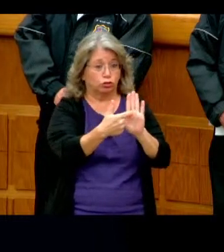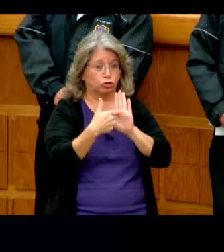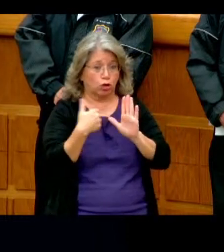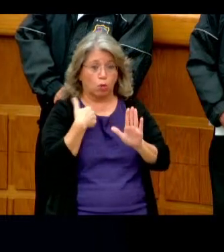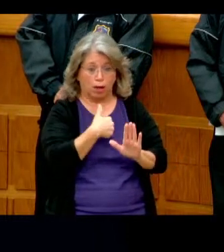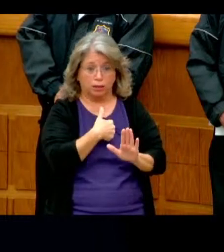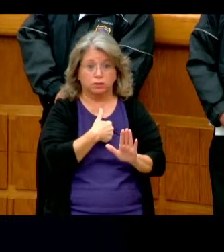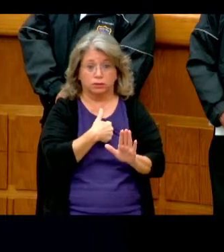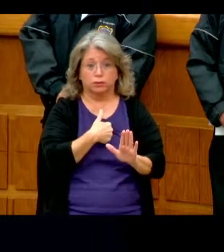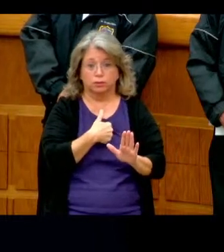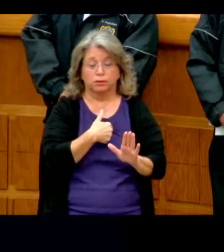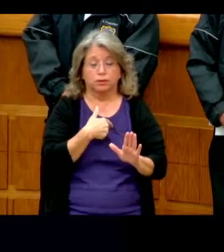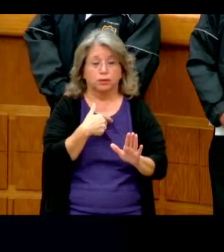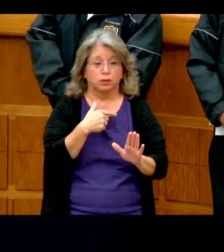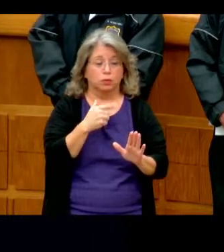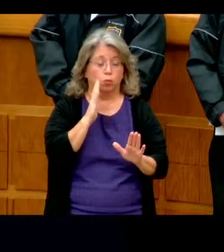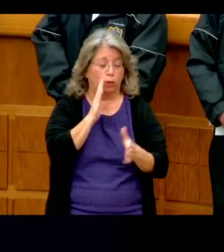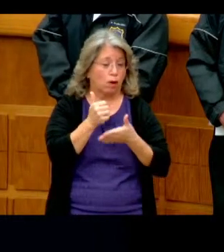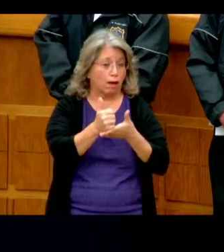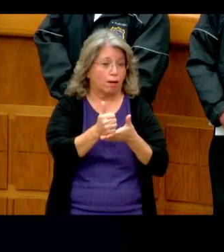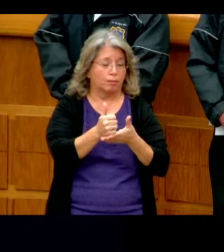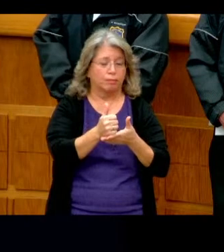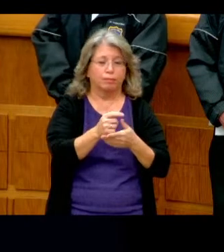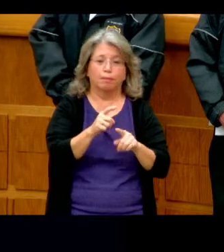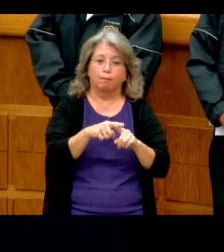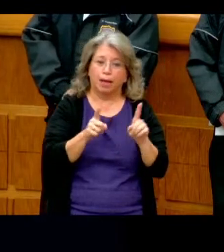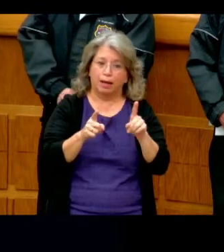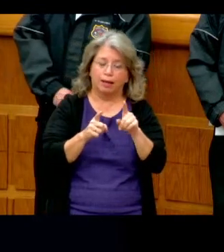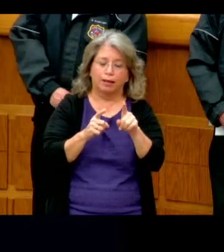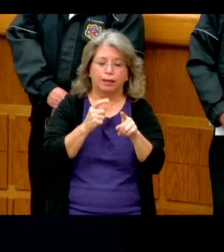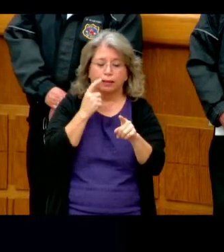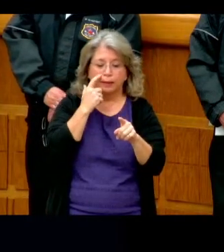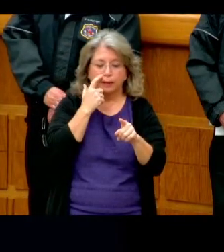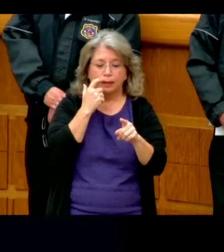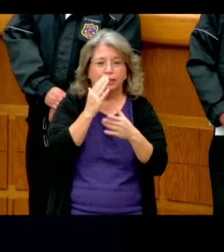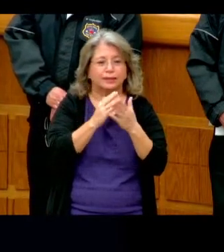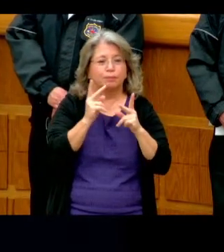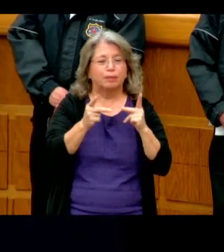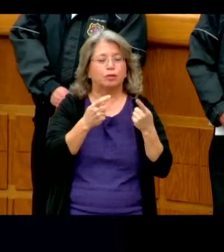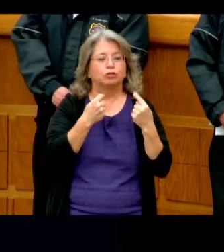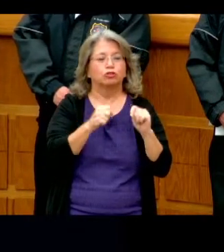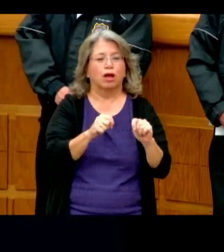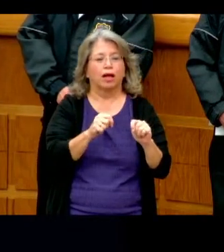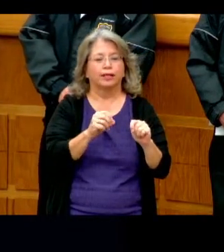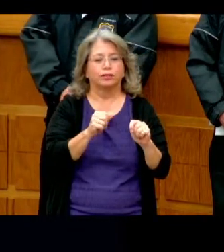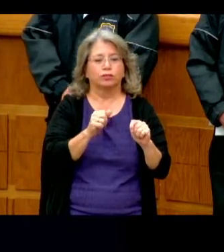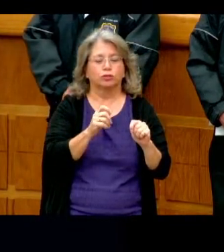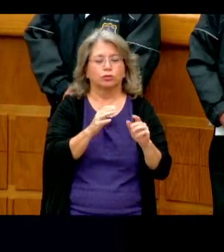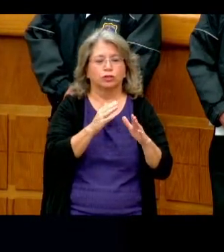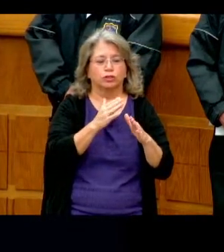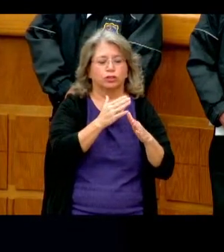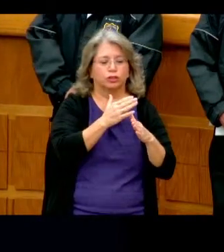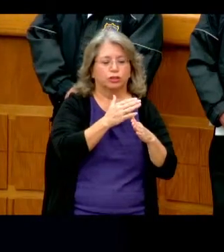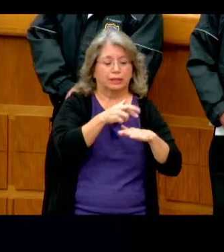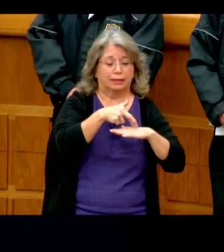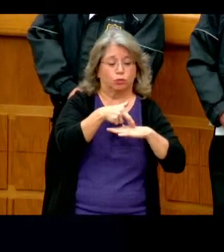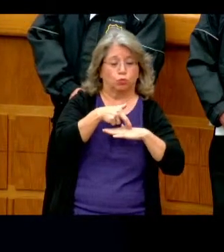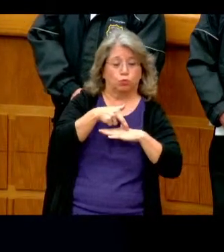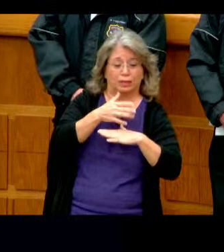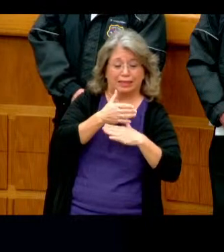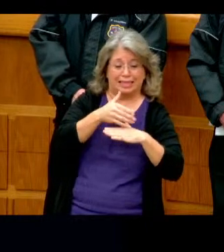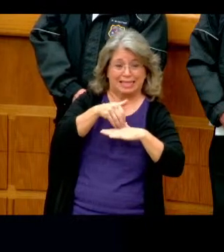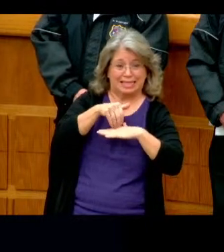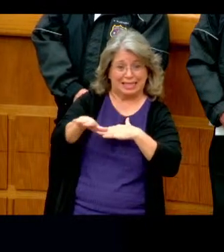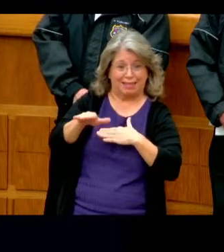there as well. What we're going to ask you not to do, what people have been trying to do, is they're trying to share it with other family members, with other